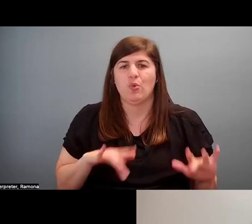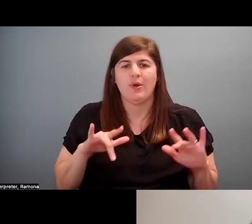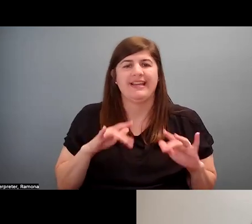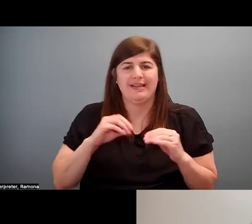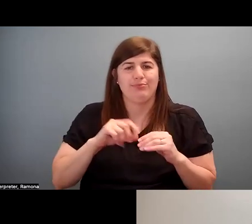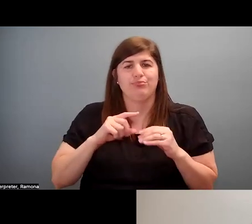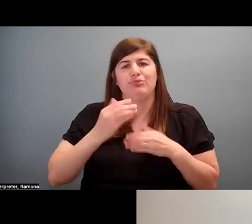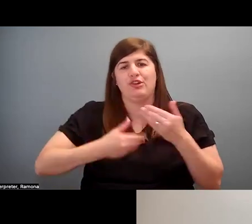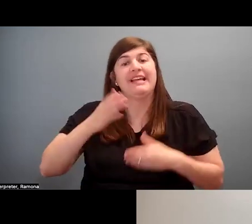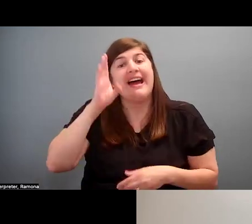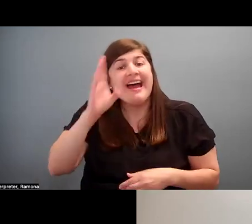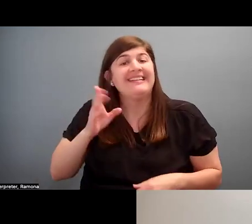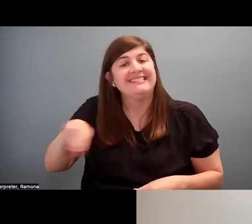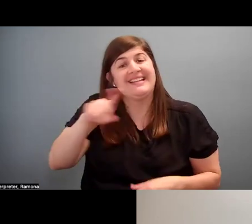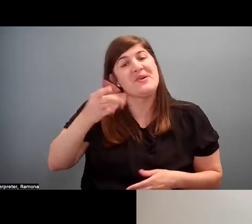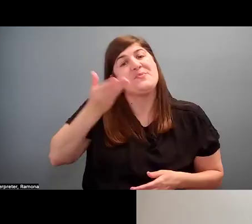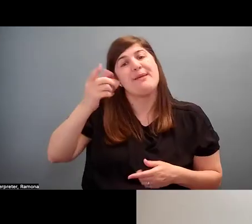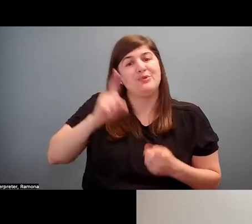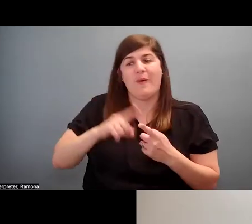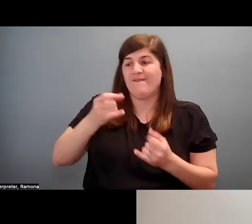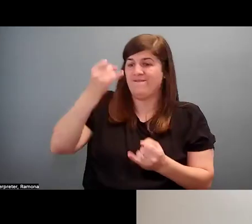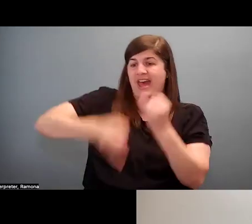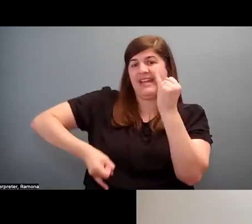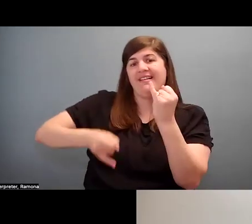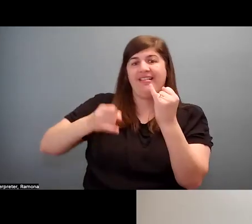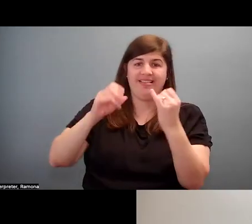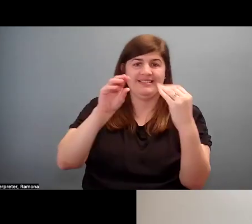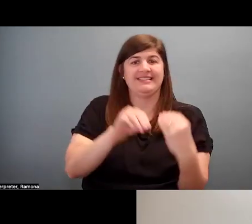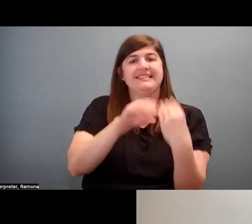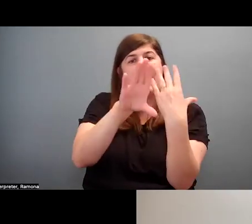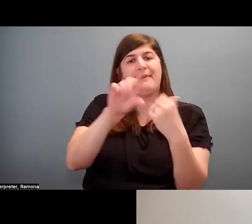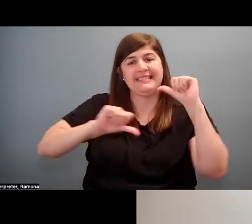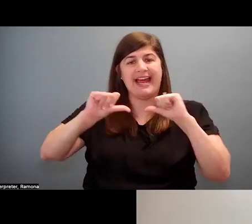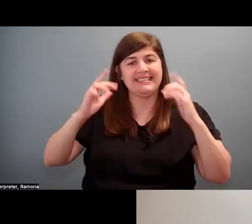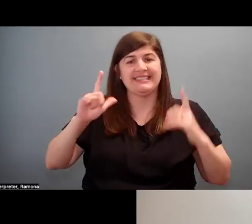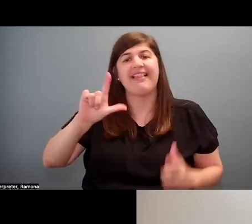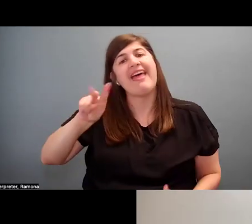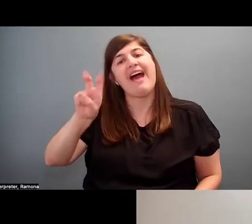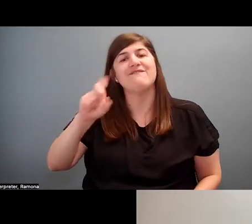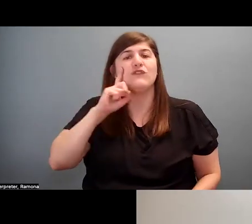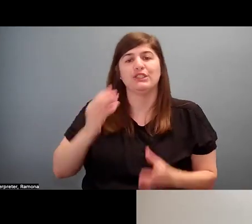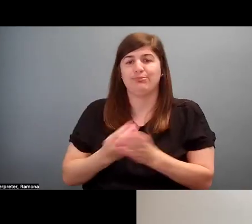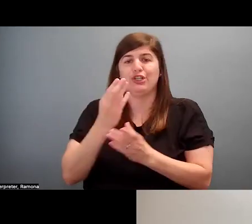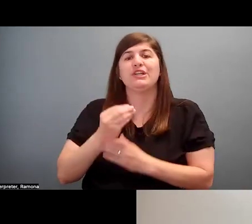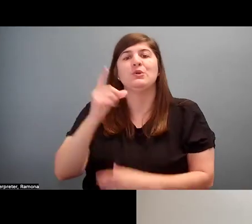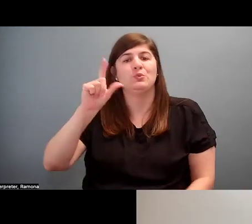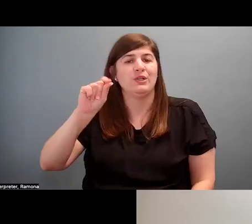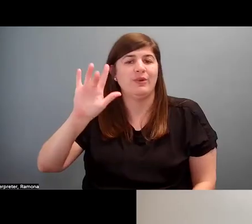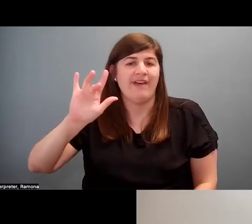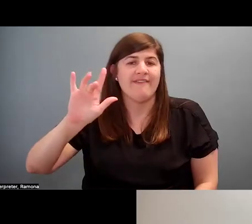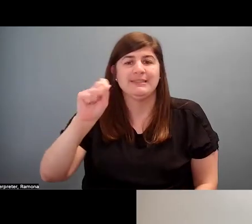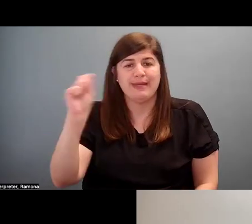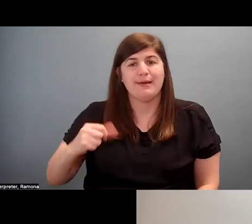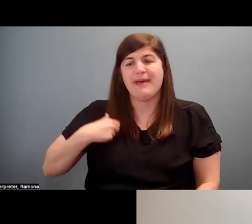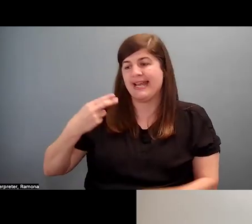All right, hello everybody. Welcome to the final edition of Skype a Scientist Live for the spring 2025 semester. My